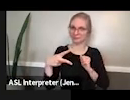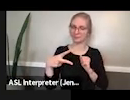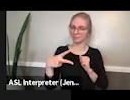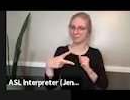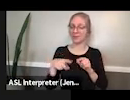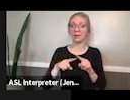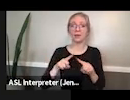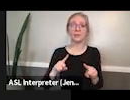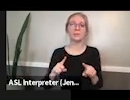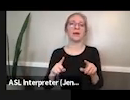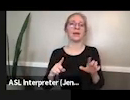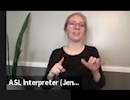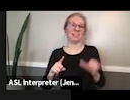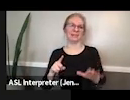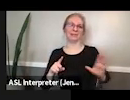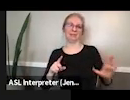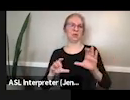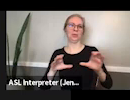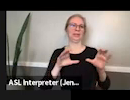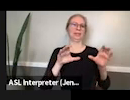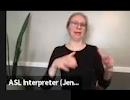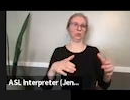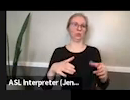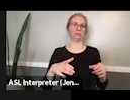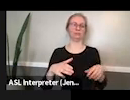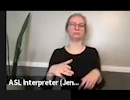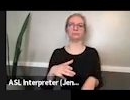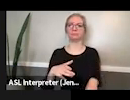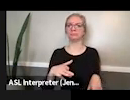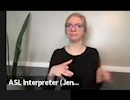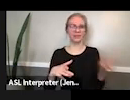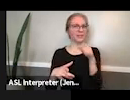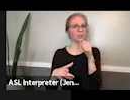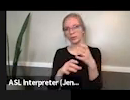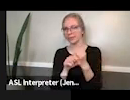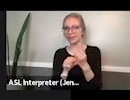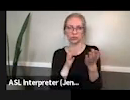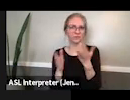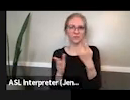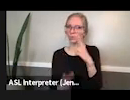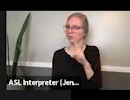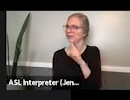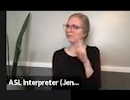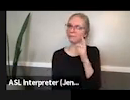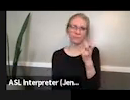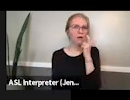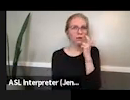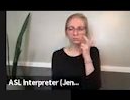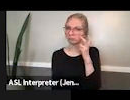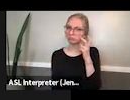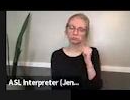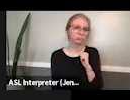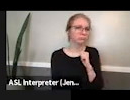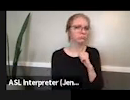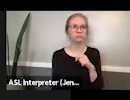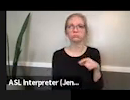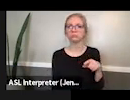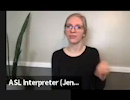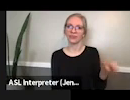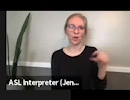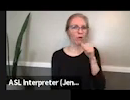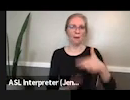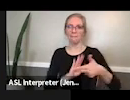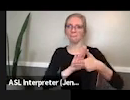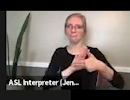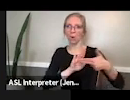that's their categorization, and they don't get services for deafblind. They're not marked, they're